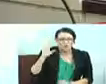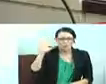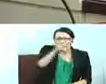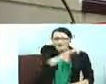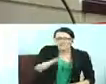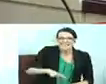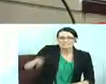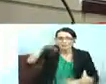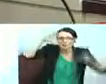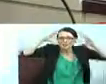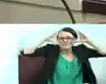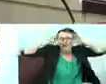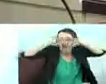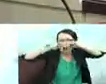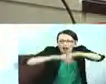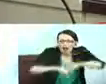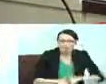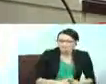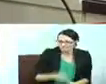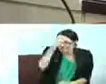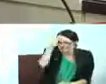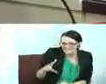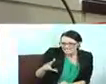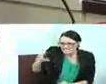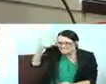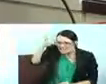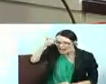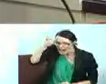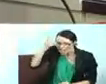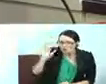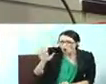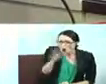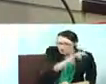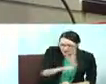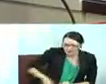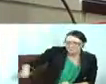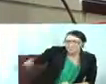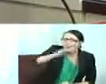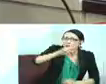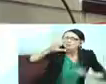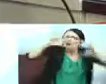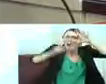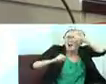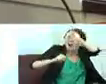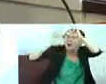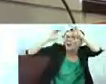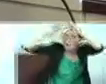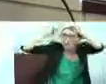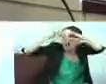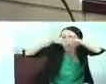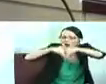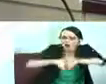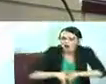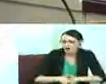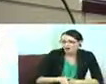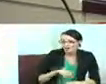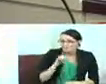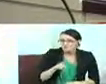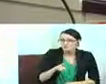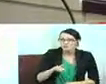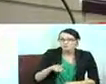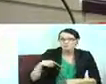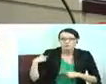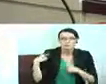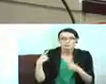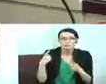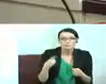Satan, we're gonna tear your kingdom down. You've been